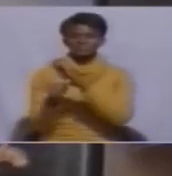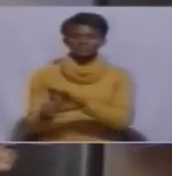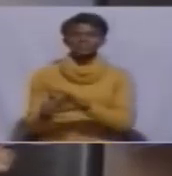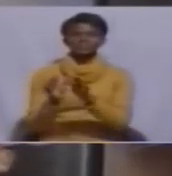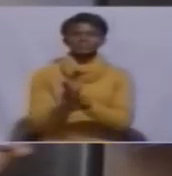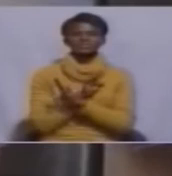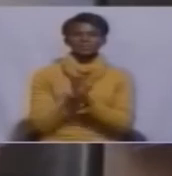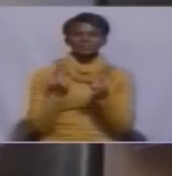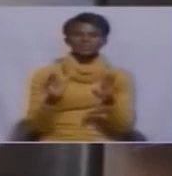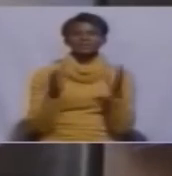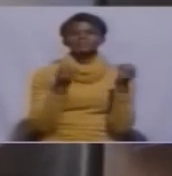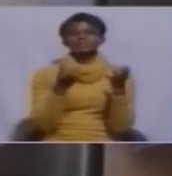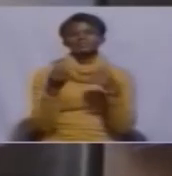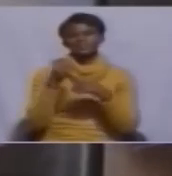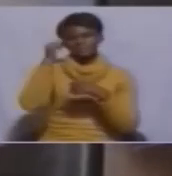are illiterate.